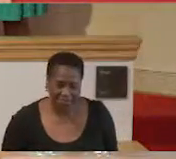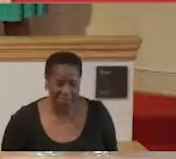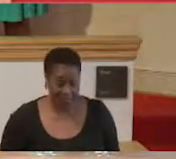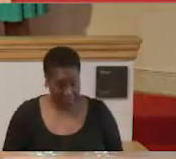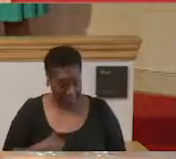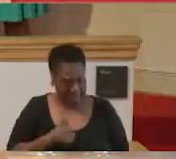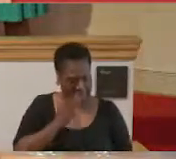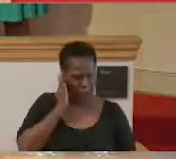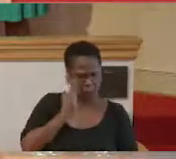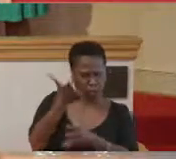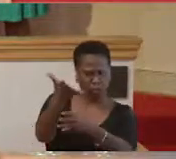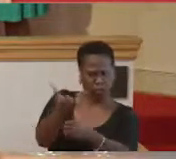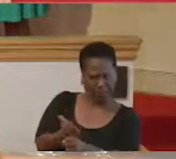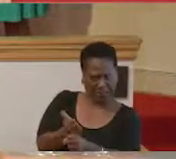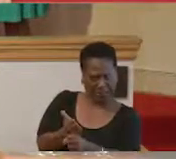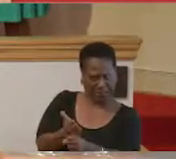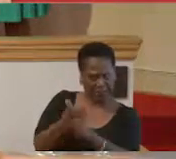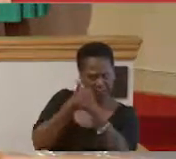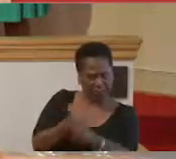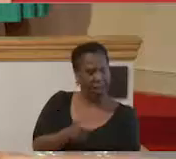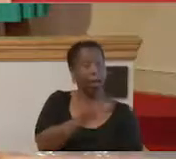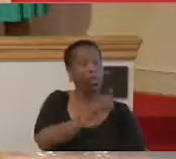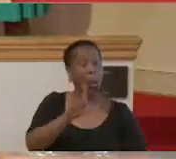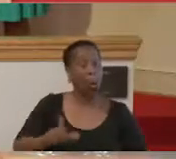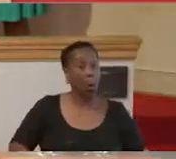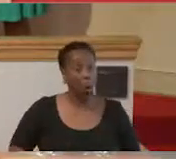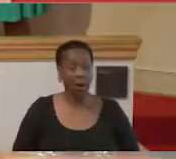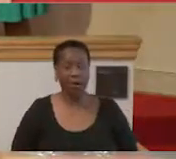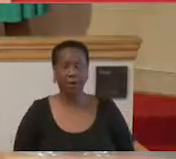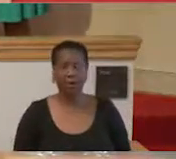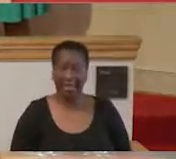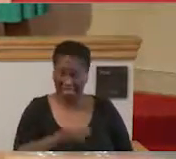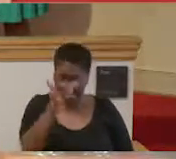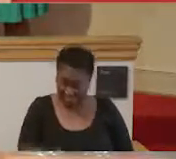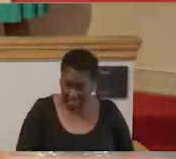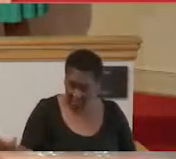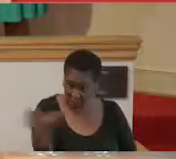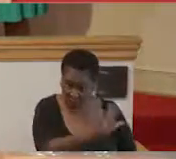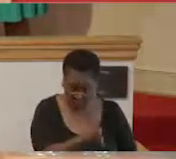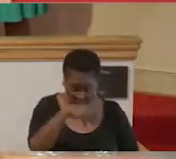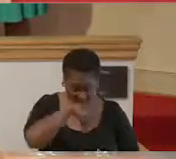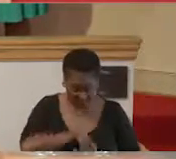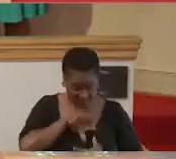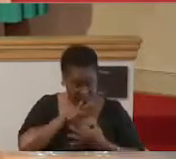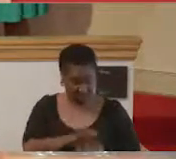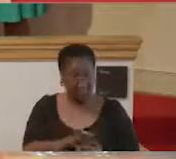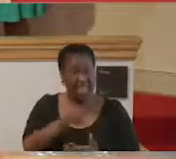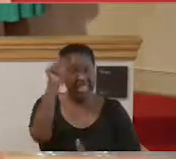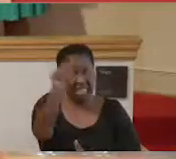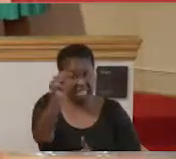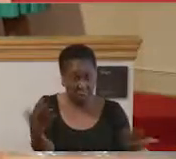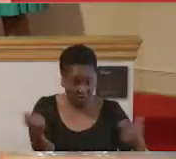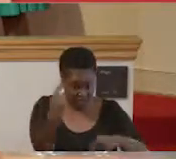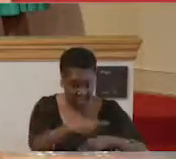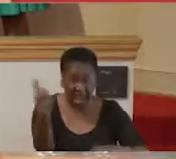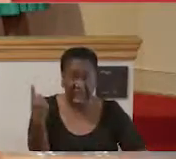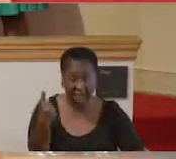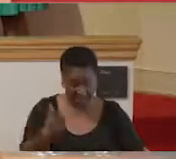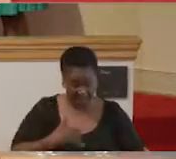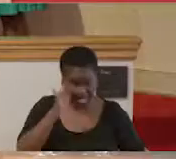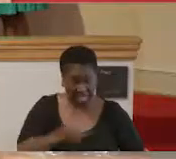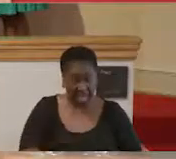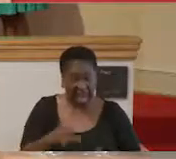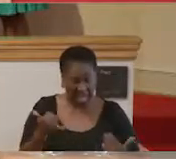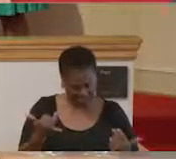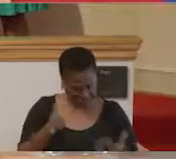in the Lord. Is that your testimony today? God has been very faithful. He's been better to us than we've